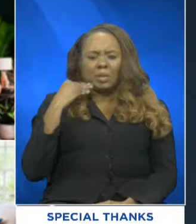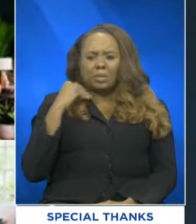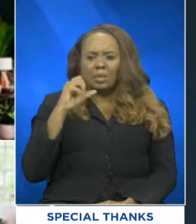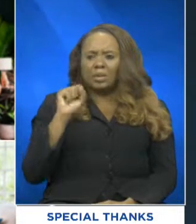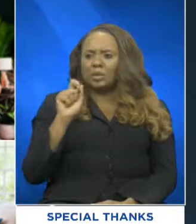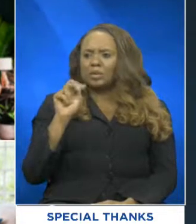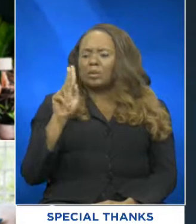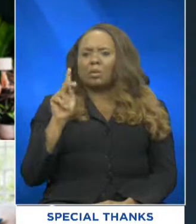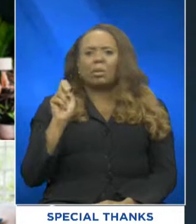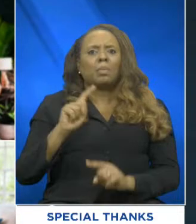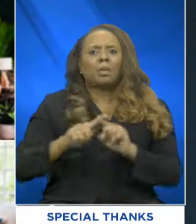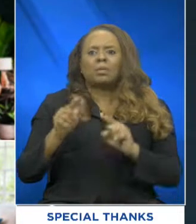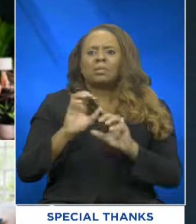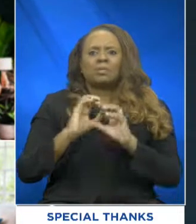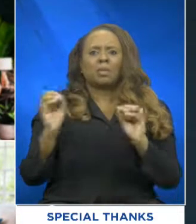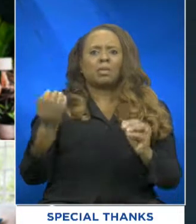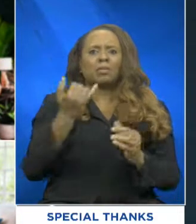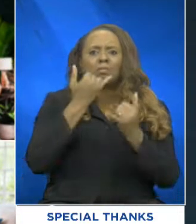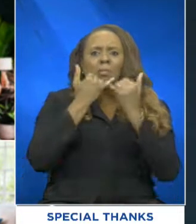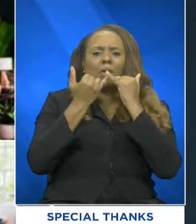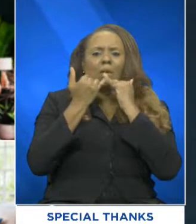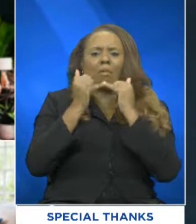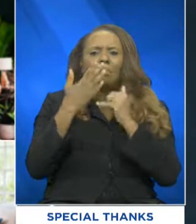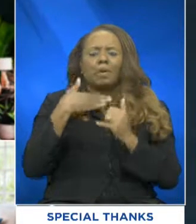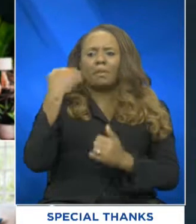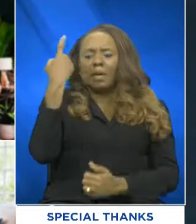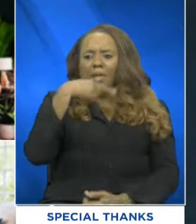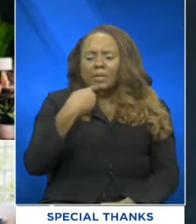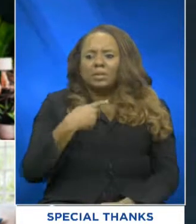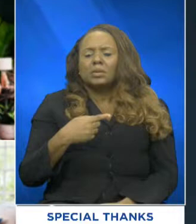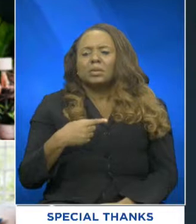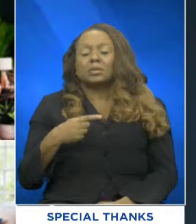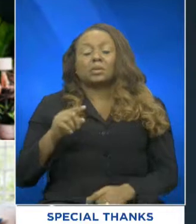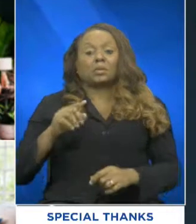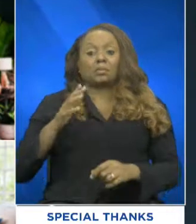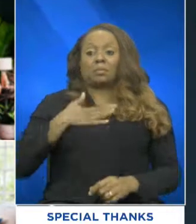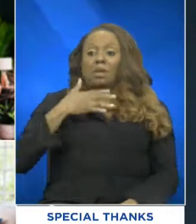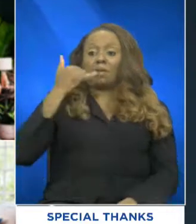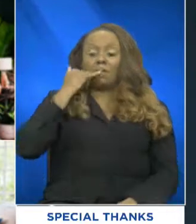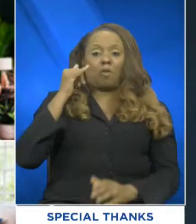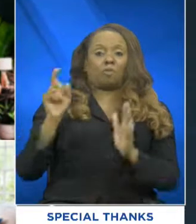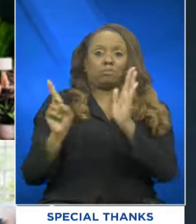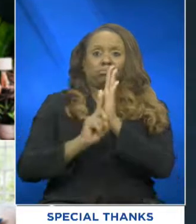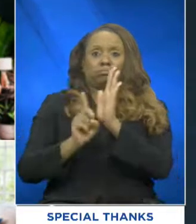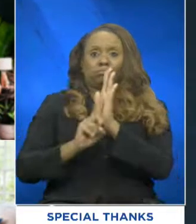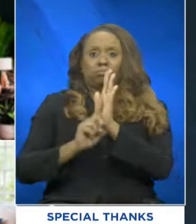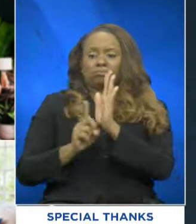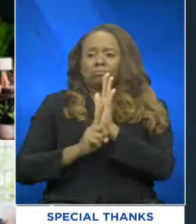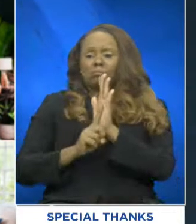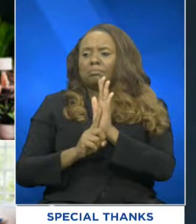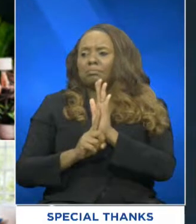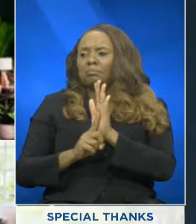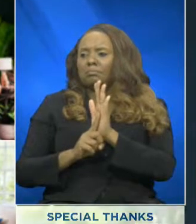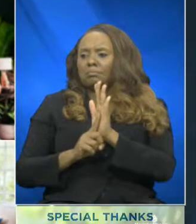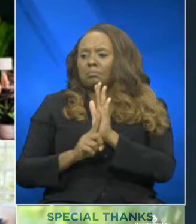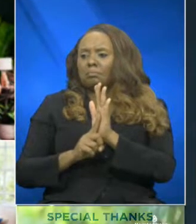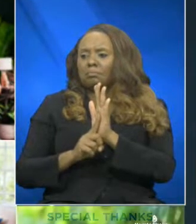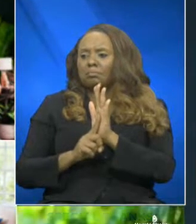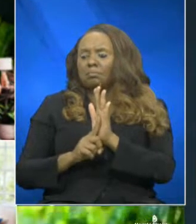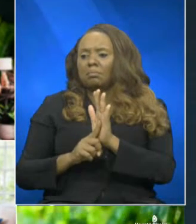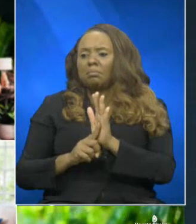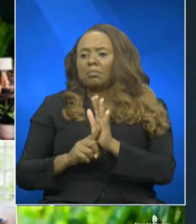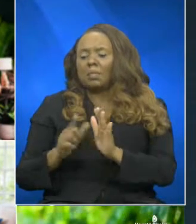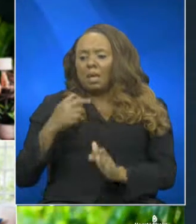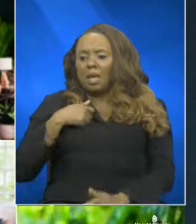that. And then the phone rang, and I couldn't understand, everything I was